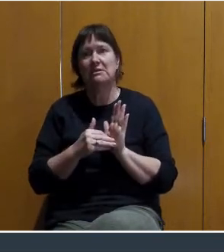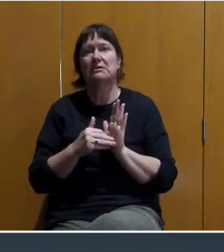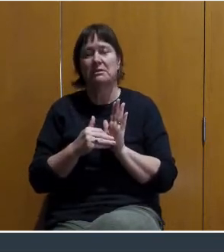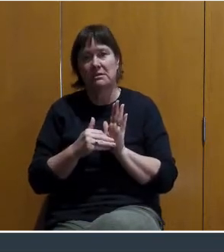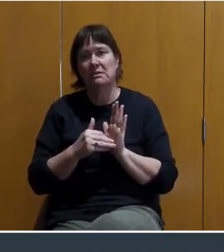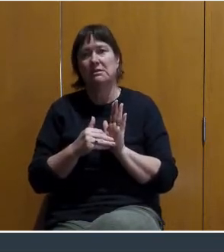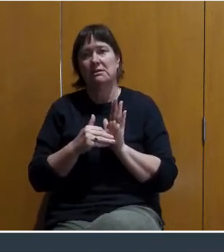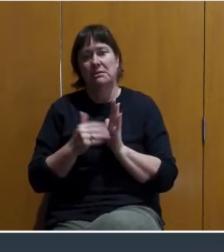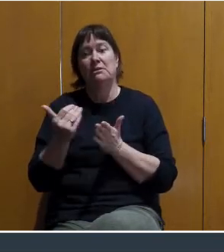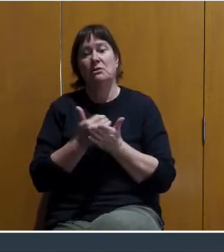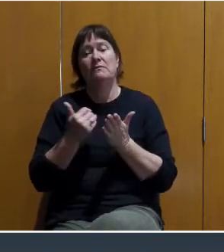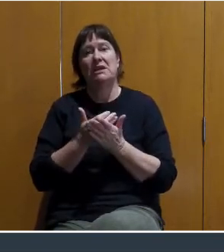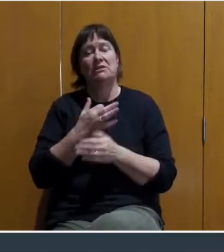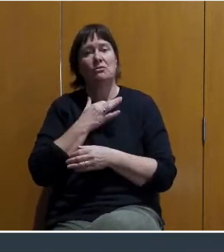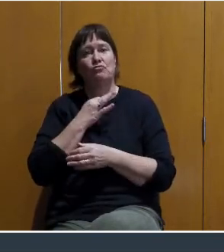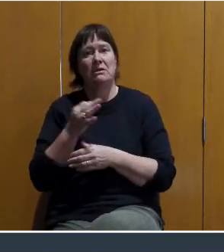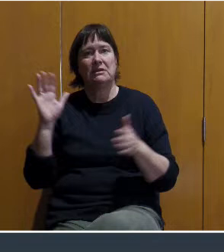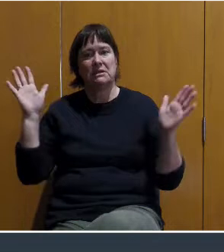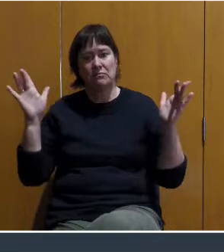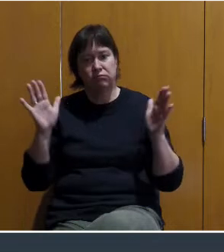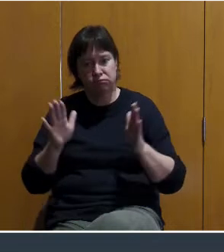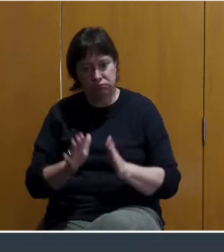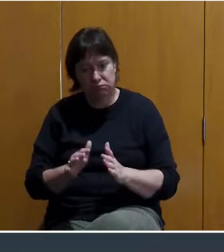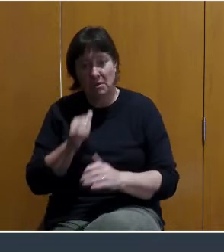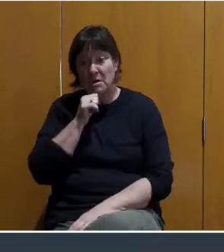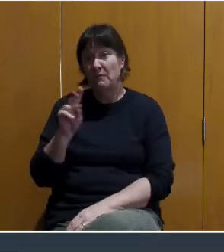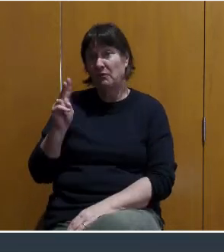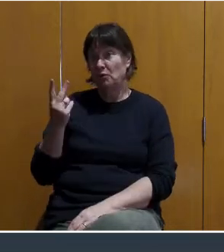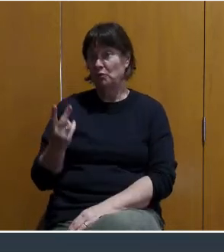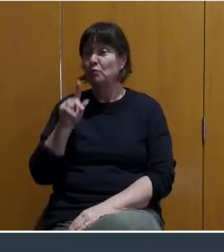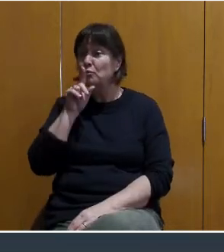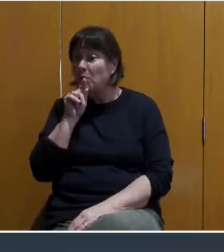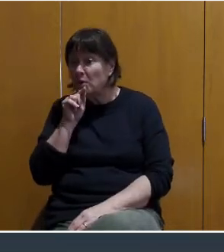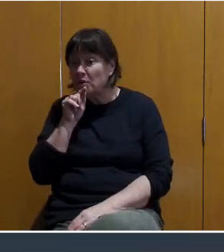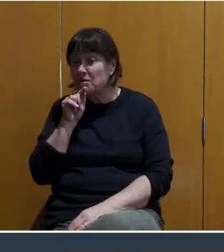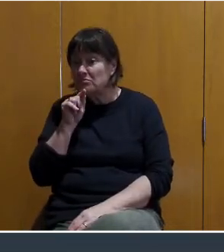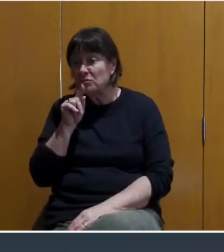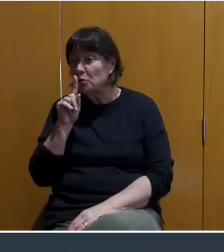at risk of declining, and if we lose it here, the world loses it.